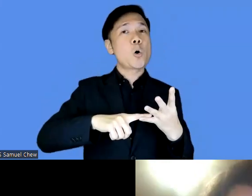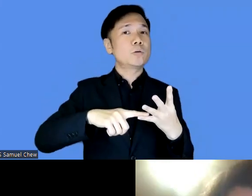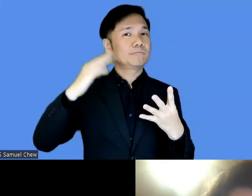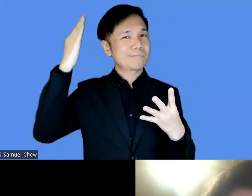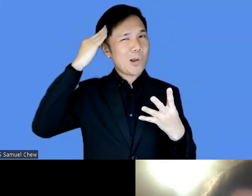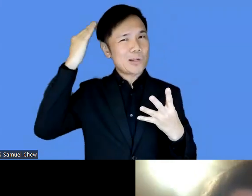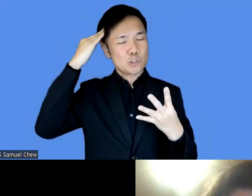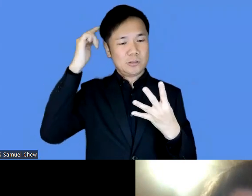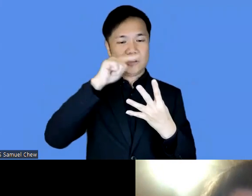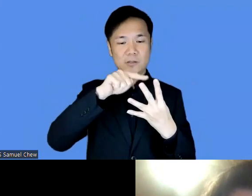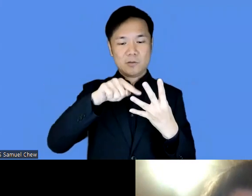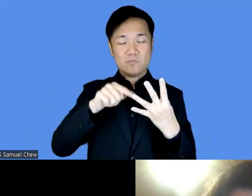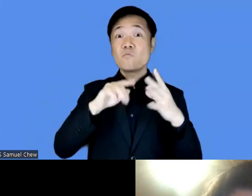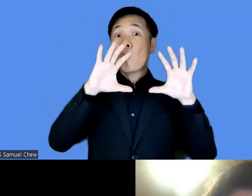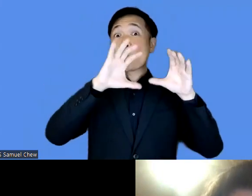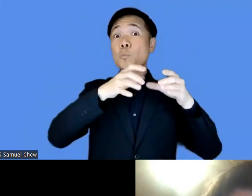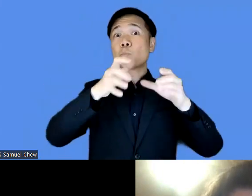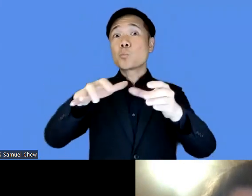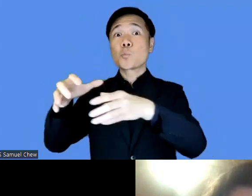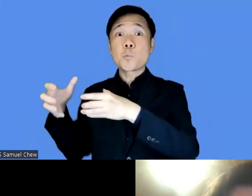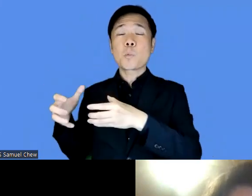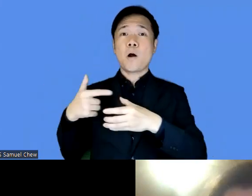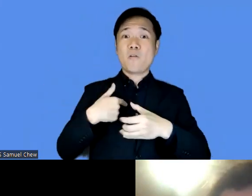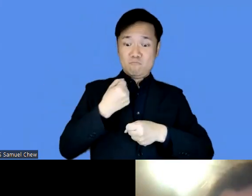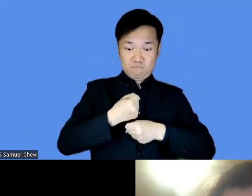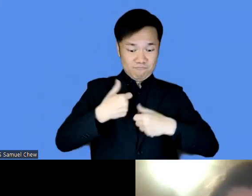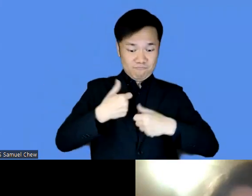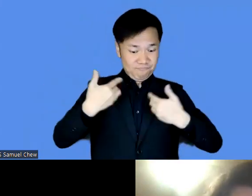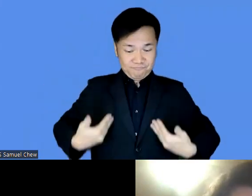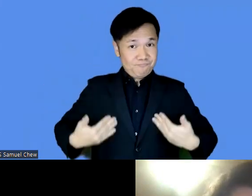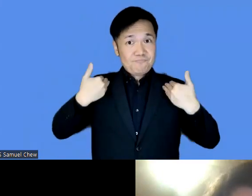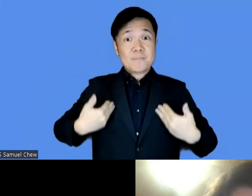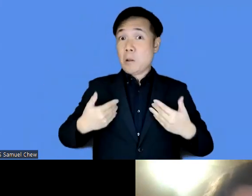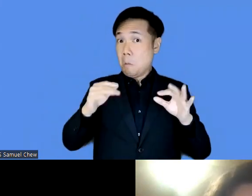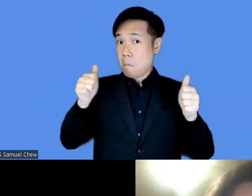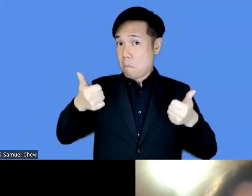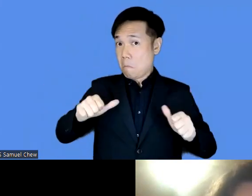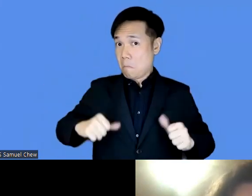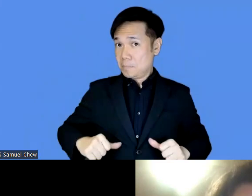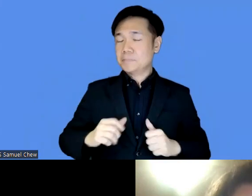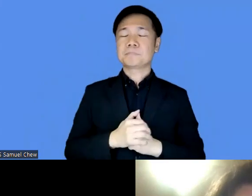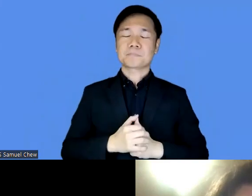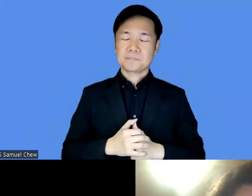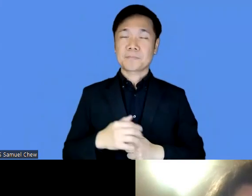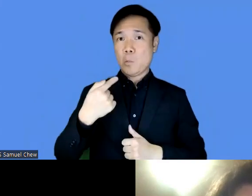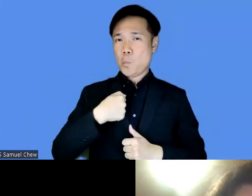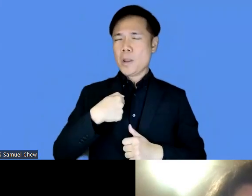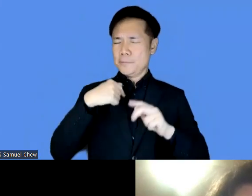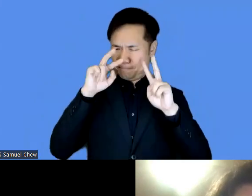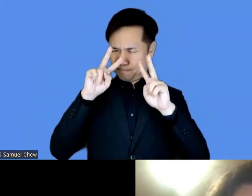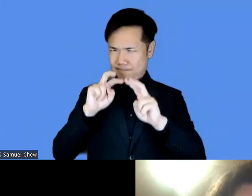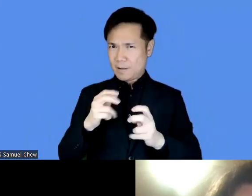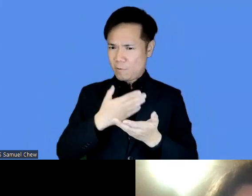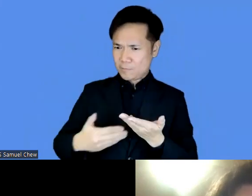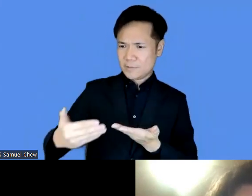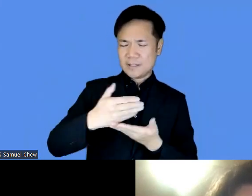Washington Group short set of questions. So we have found that one in five of the data sets we